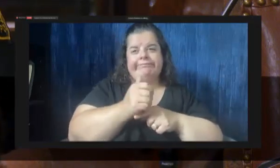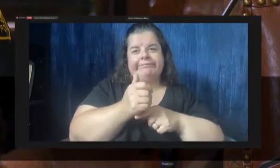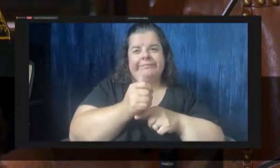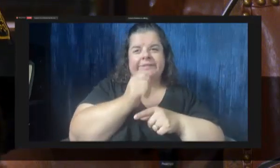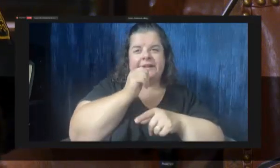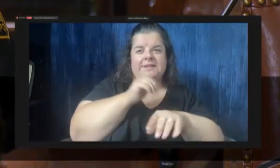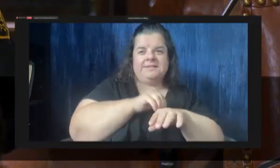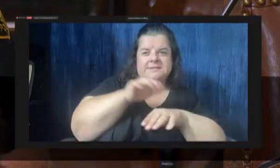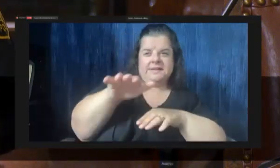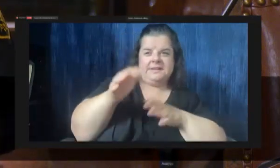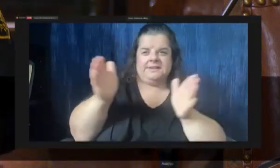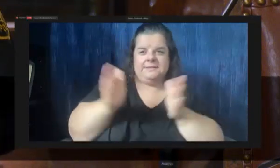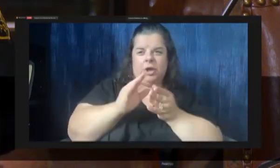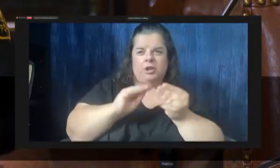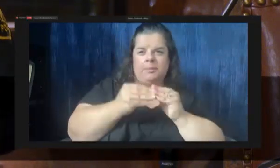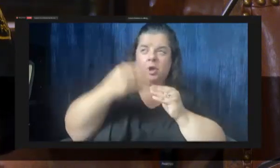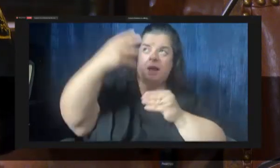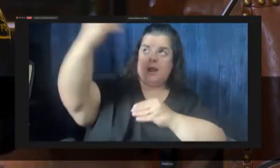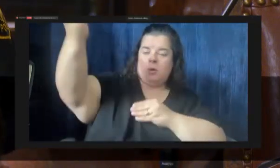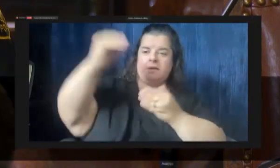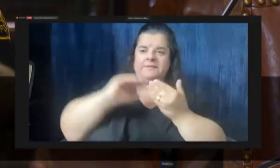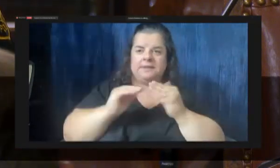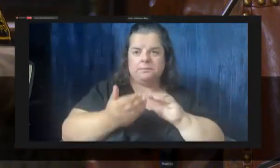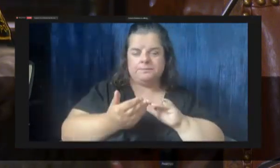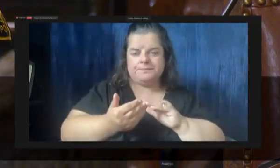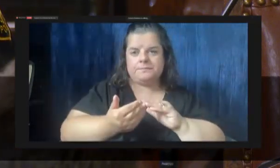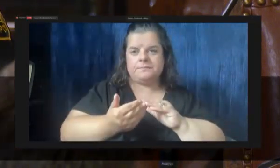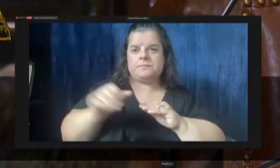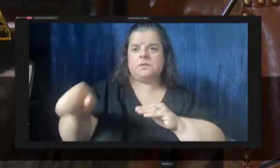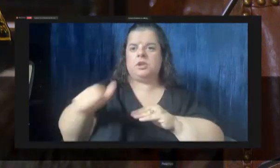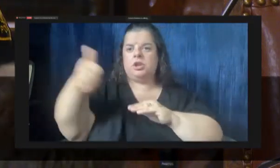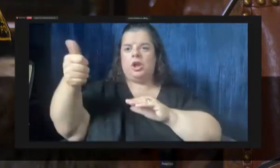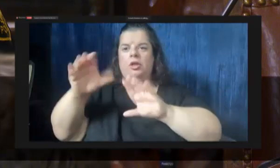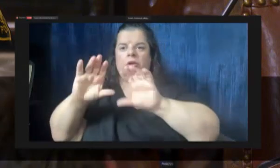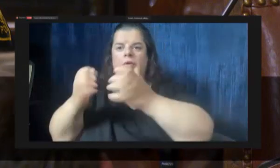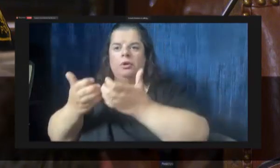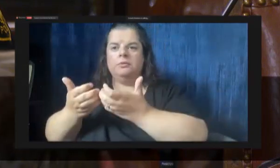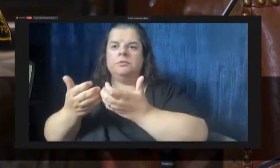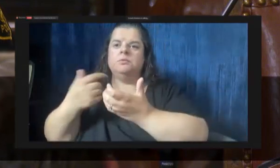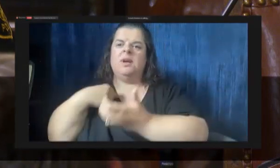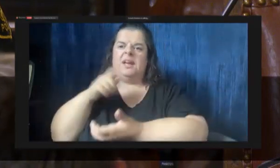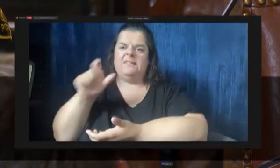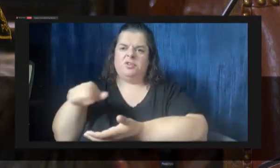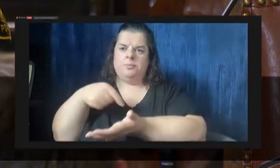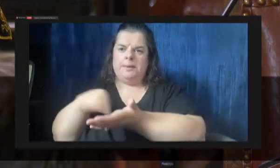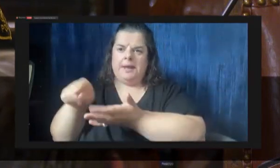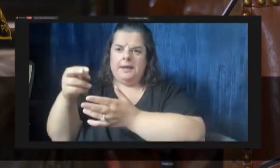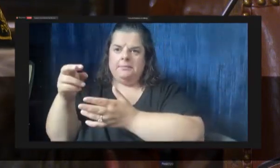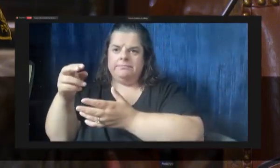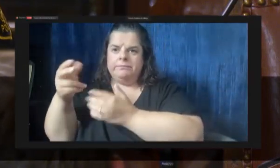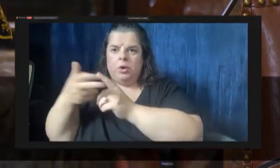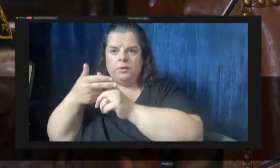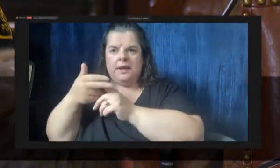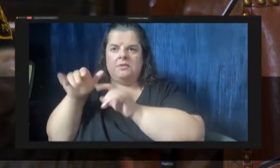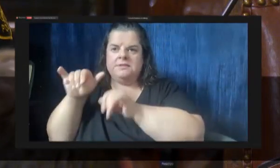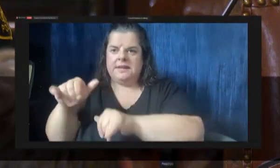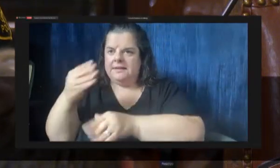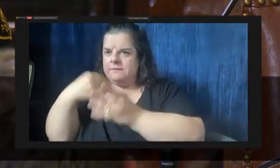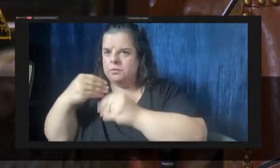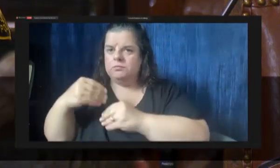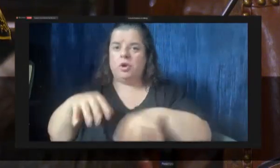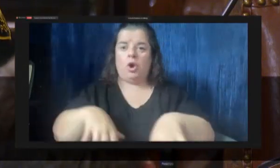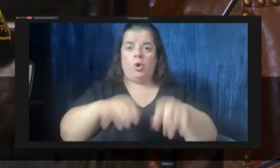amount of instructors out of town or to other courses where room and board is paid, et cetera, to host it here, we